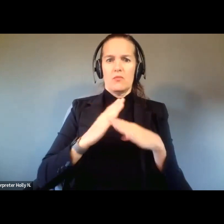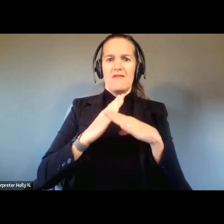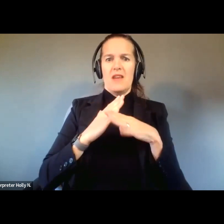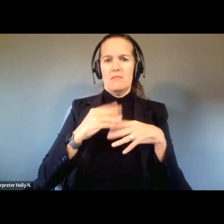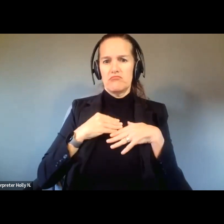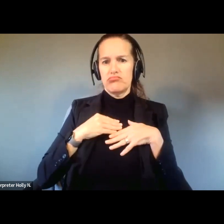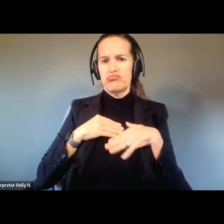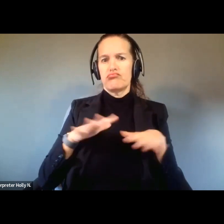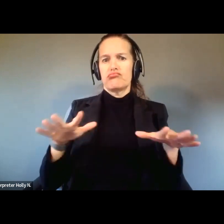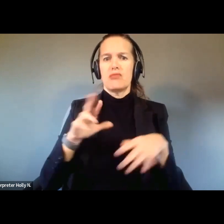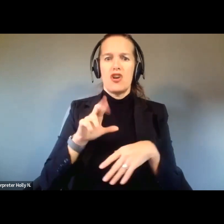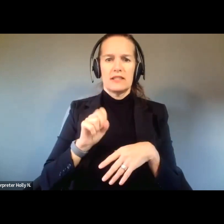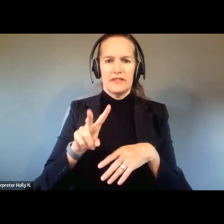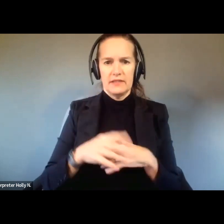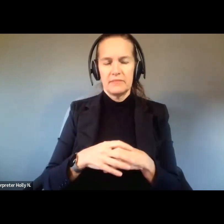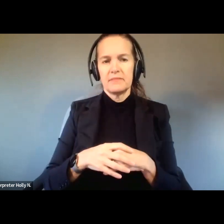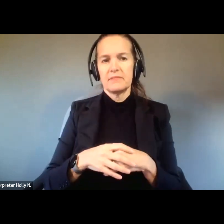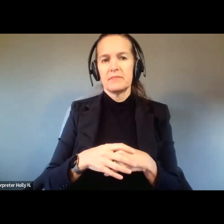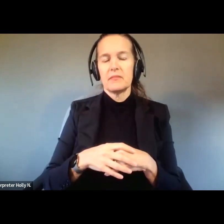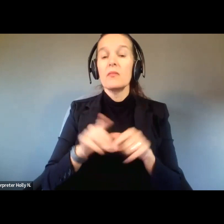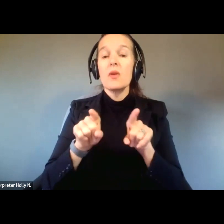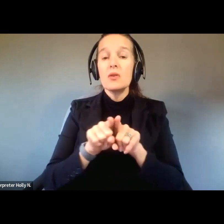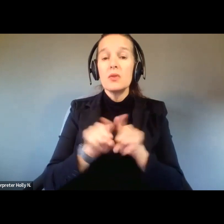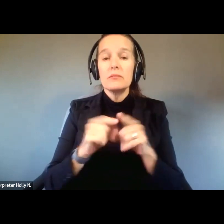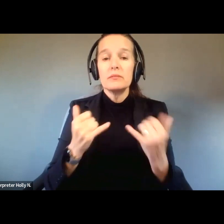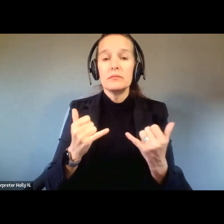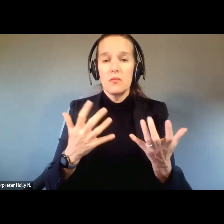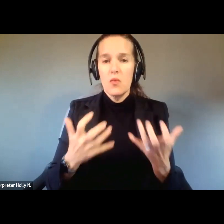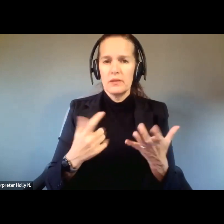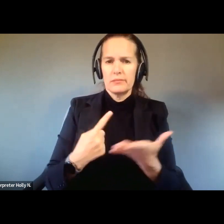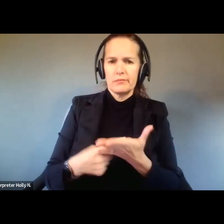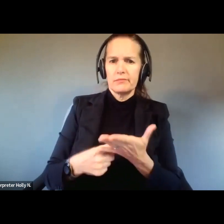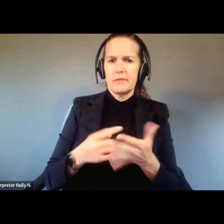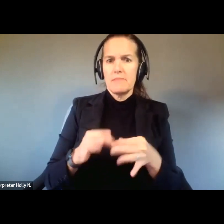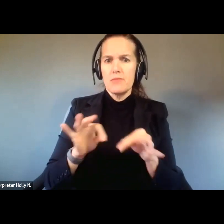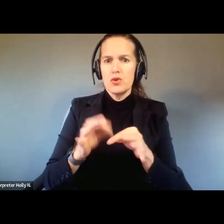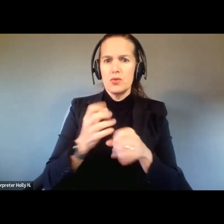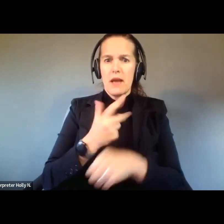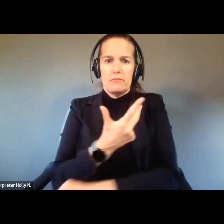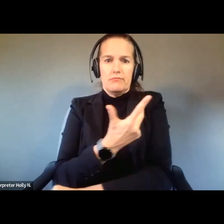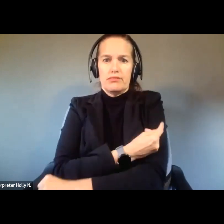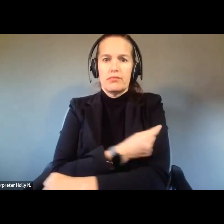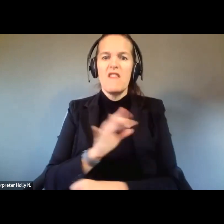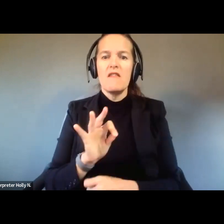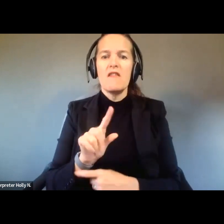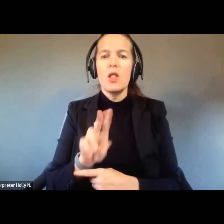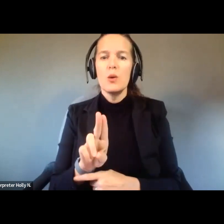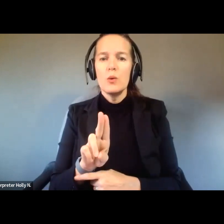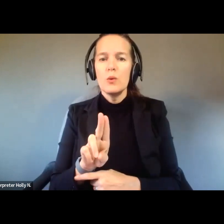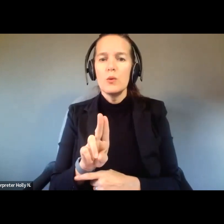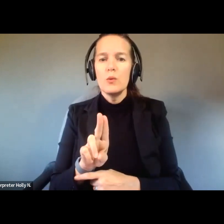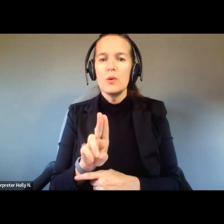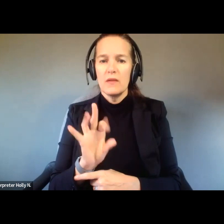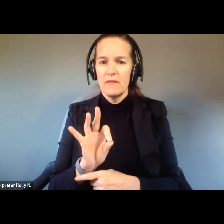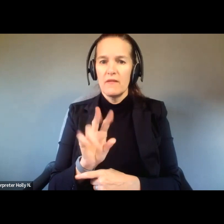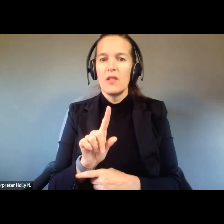the respiratory infections. We also want to talk today about the importance of getting a flu vaccination, of course, as